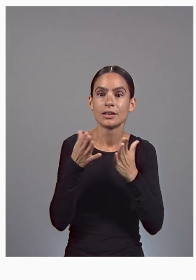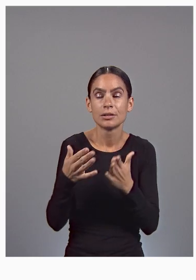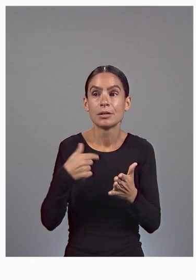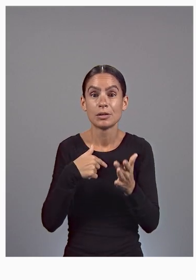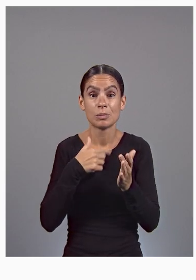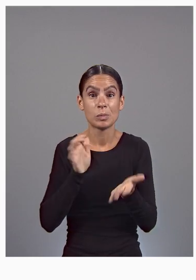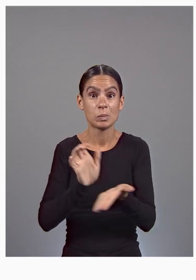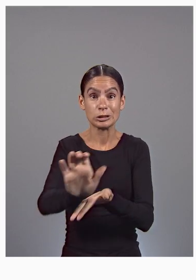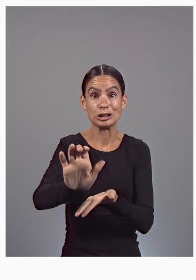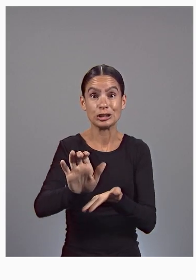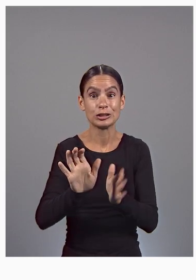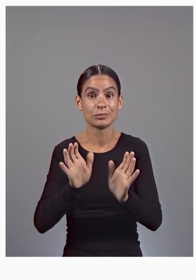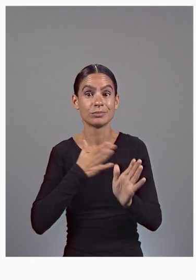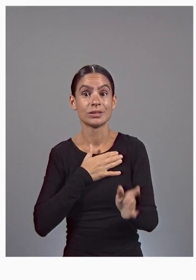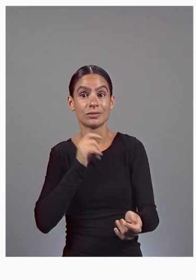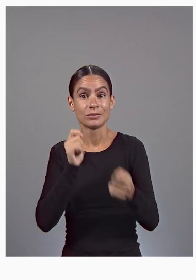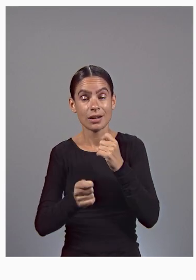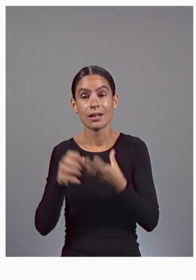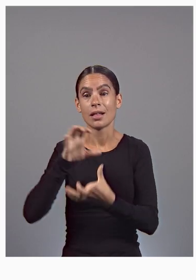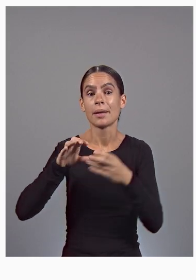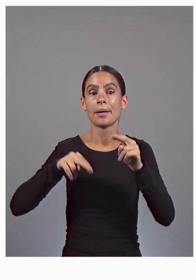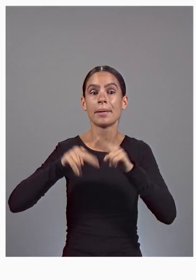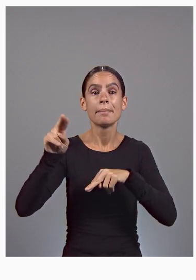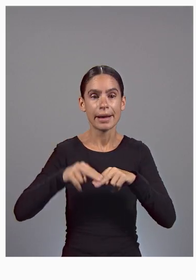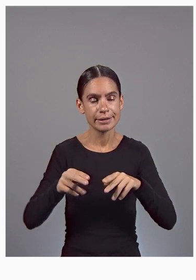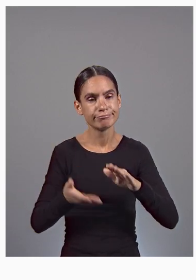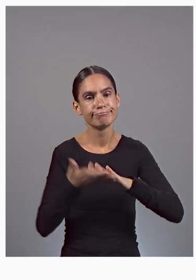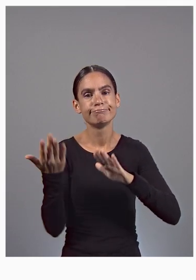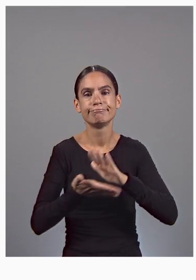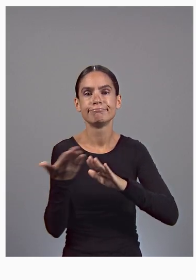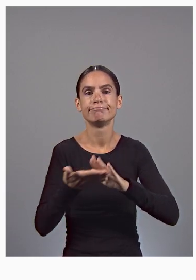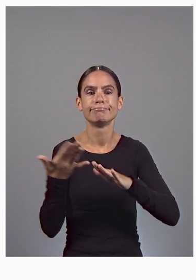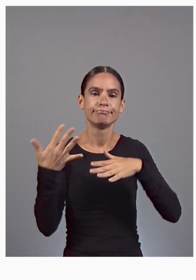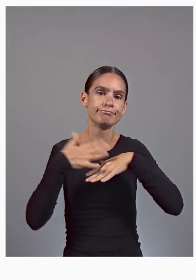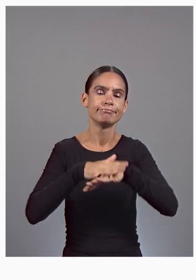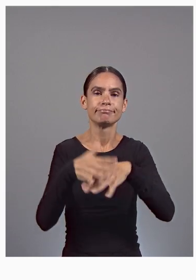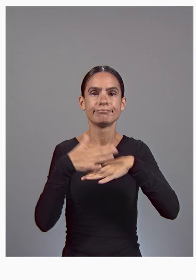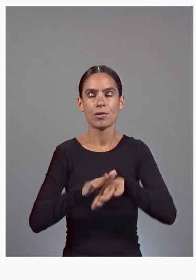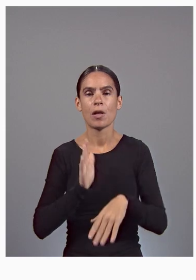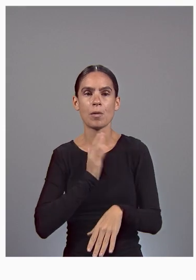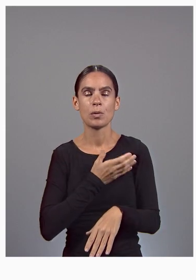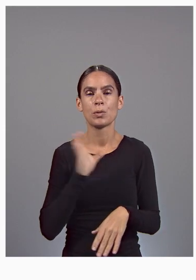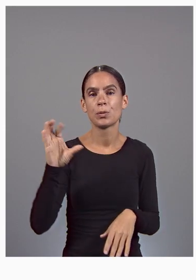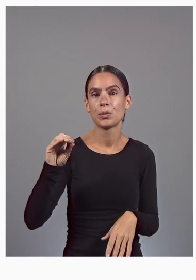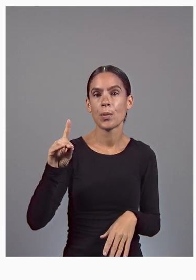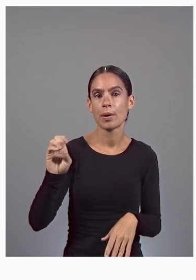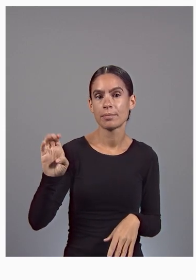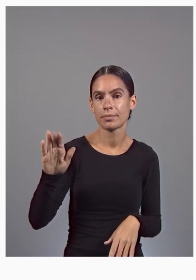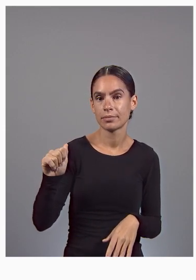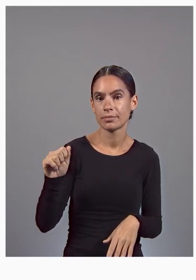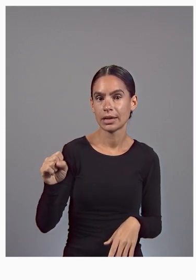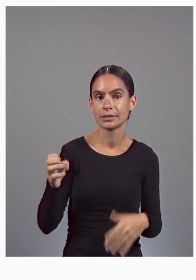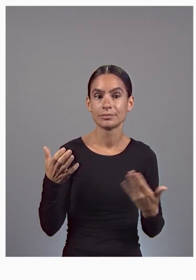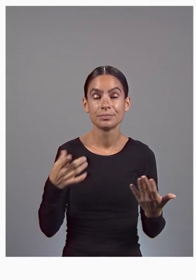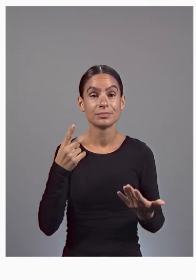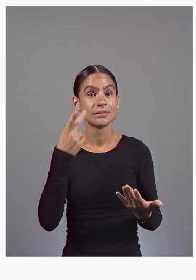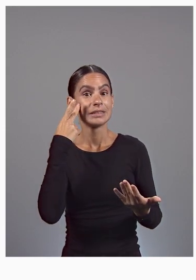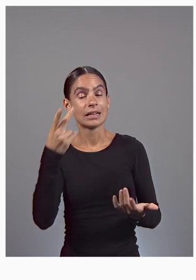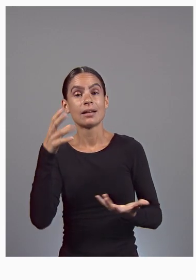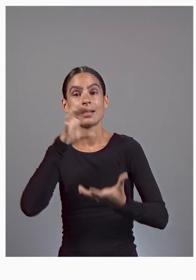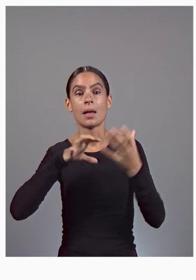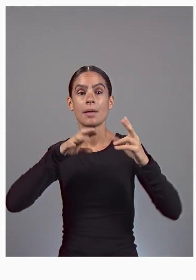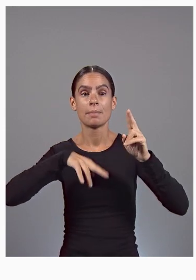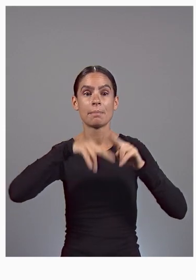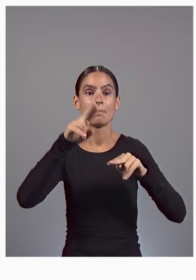them, Cloud Build is going to run continuous integration against our code base. Here, you can see a Cloud build report, and you can see